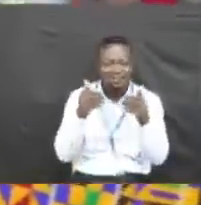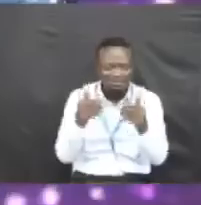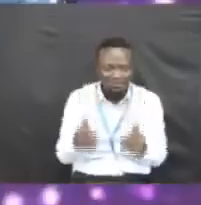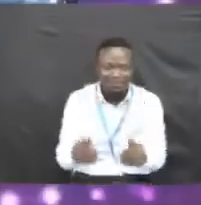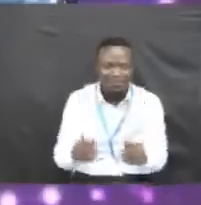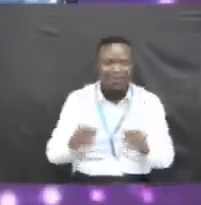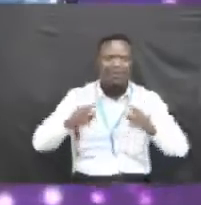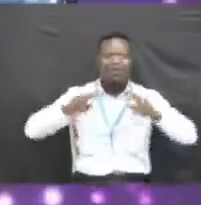Good.